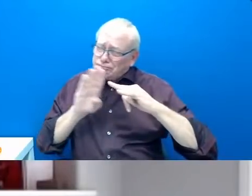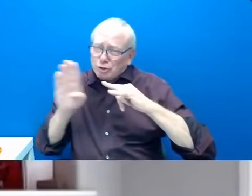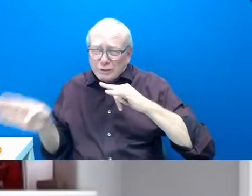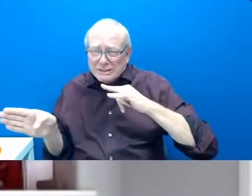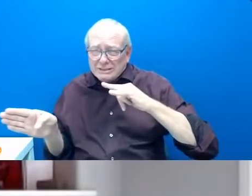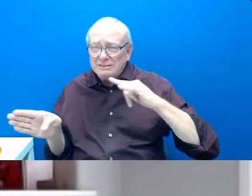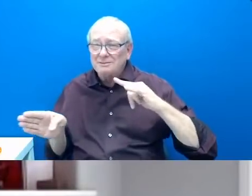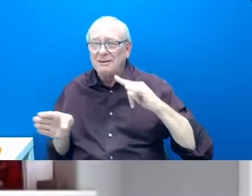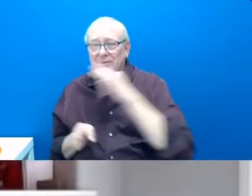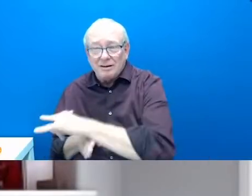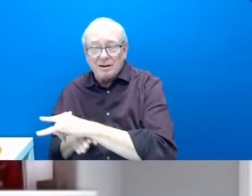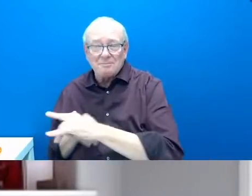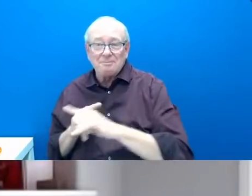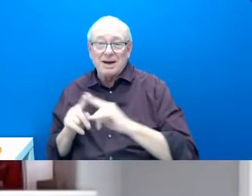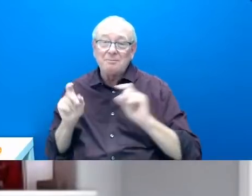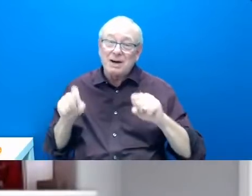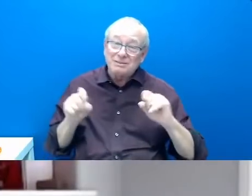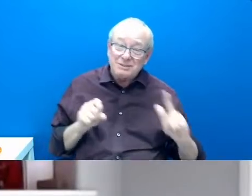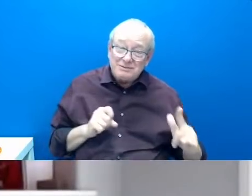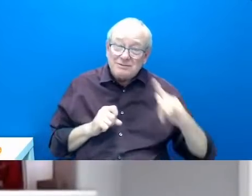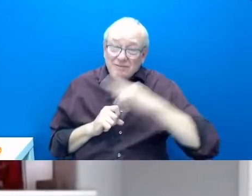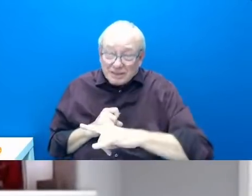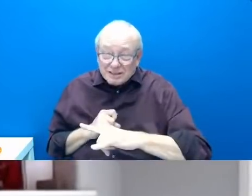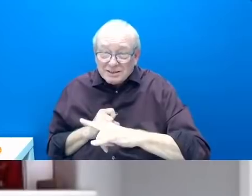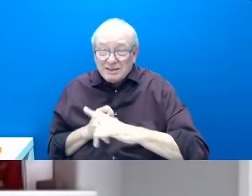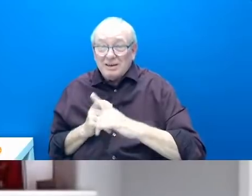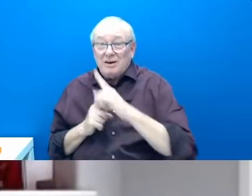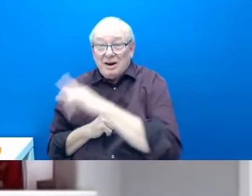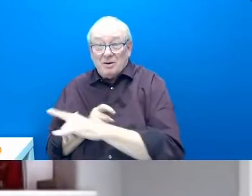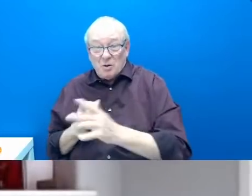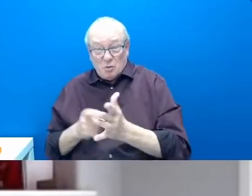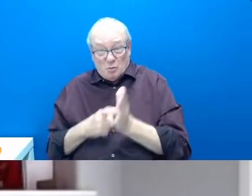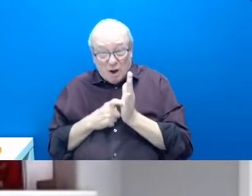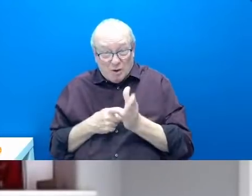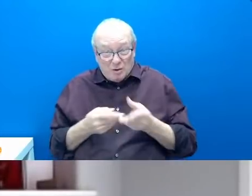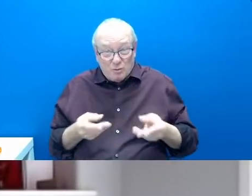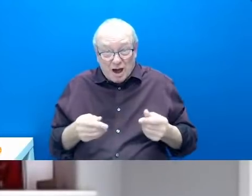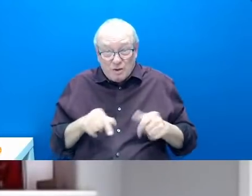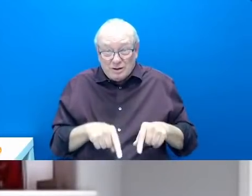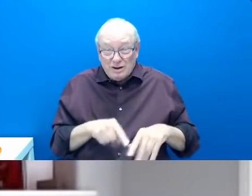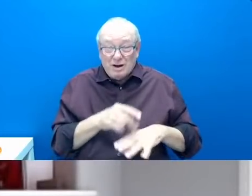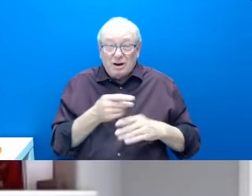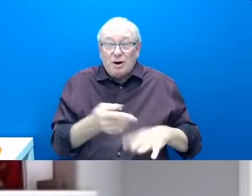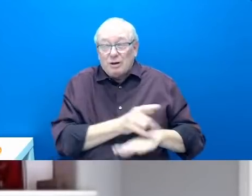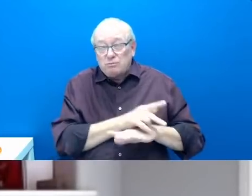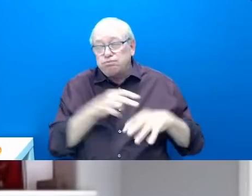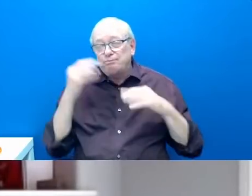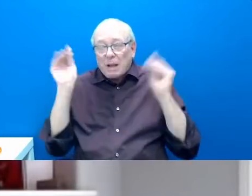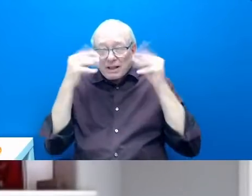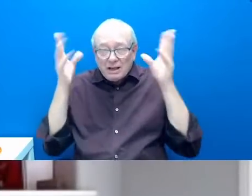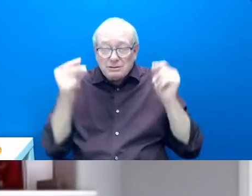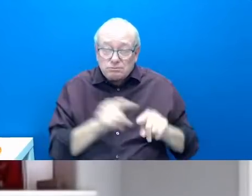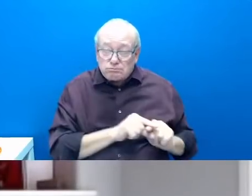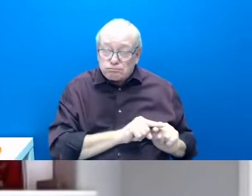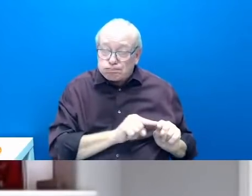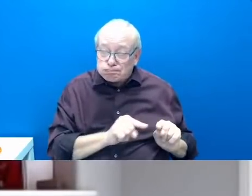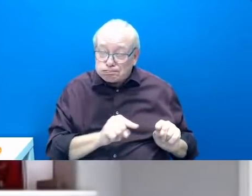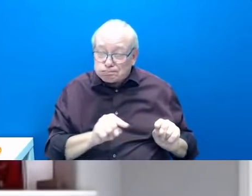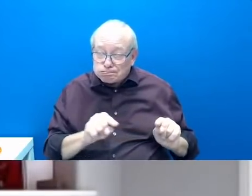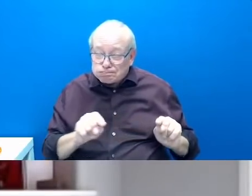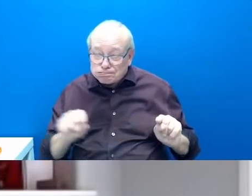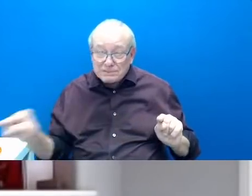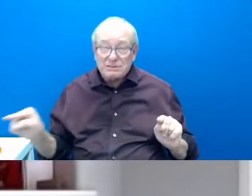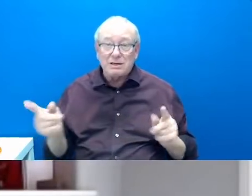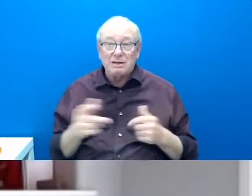refueling. But that also requires ground transport. Of course, we don't transport from the hospital to a plane. We transport from a hospital to a